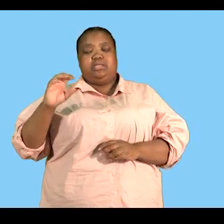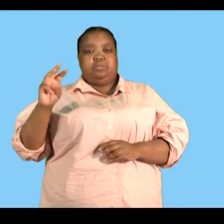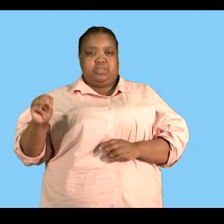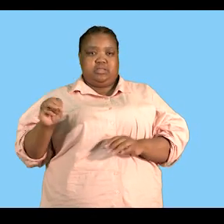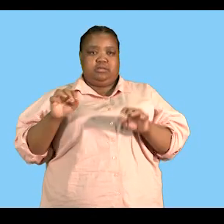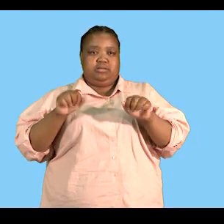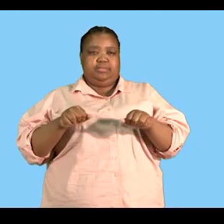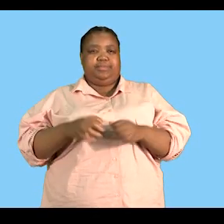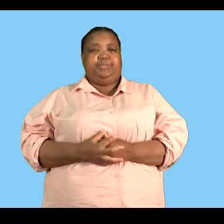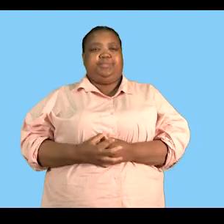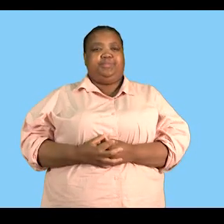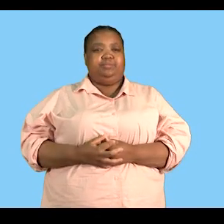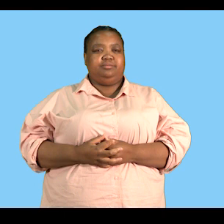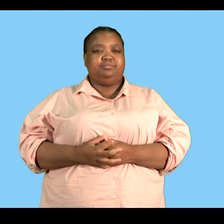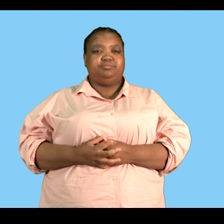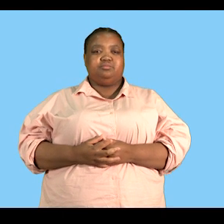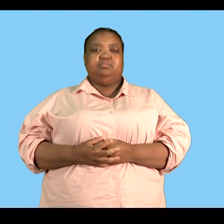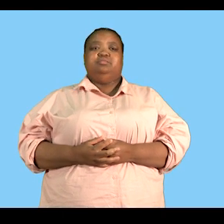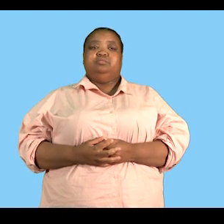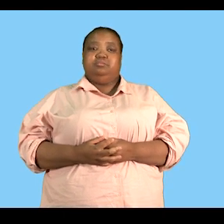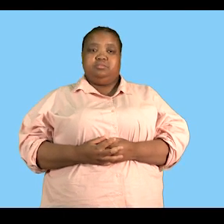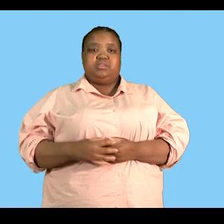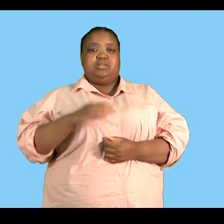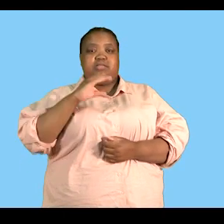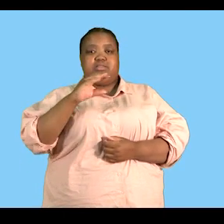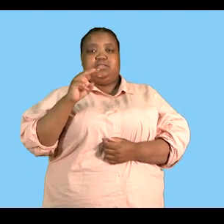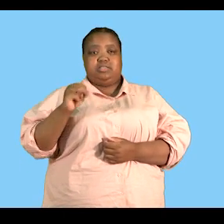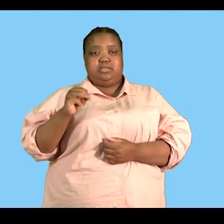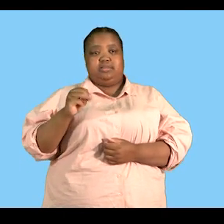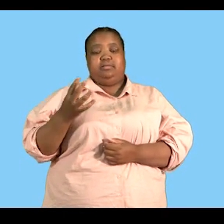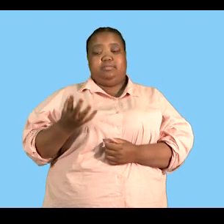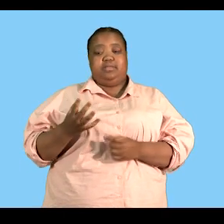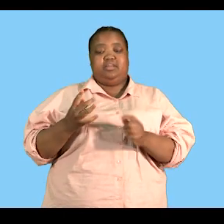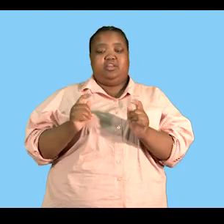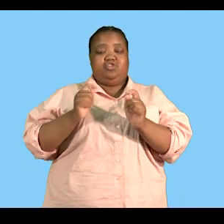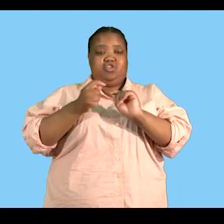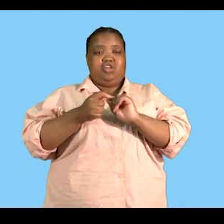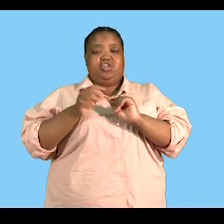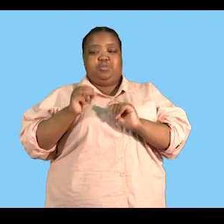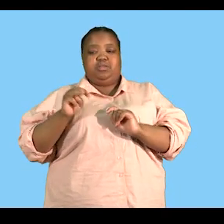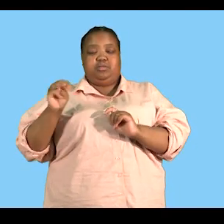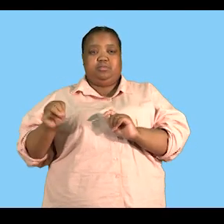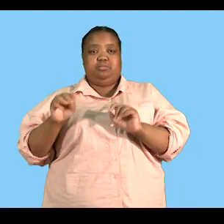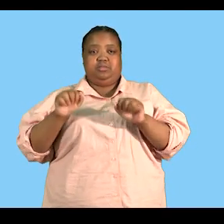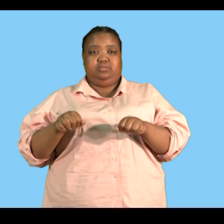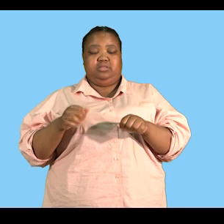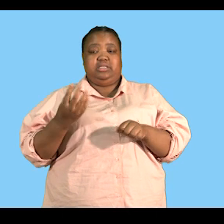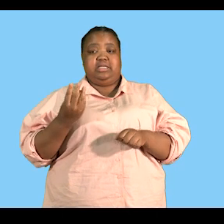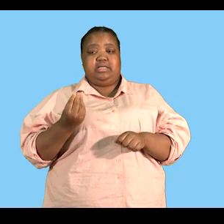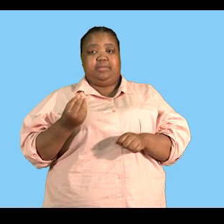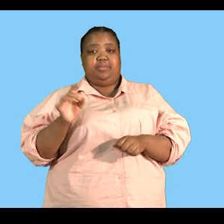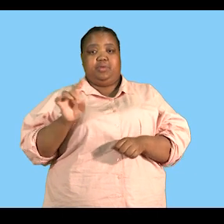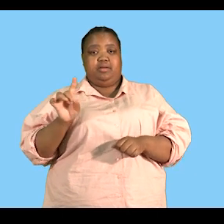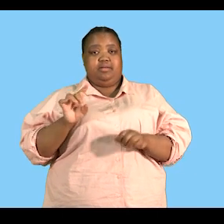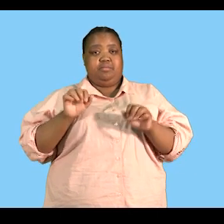centimeter, going from centimeters to millimeters,